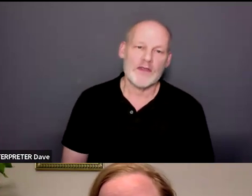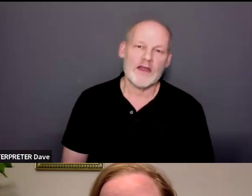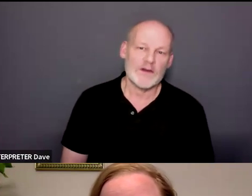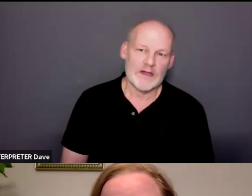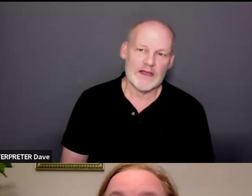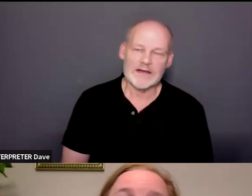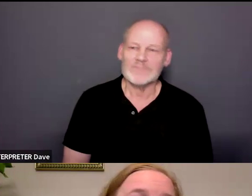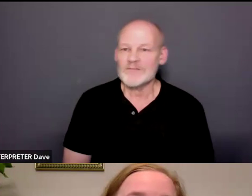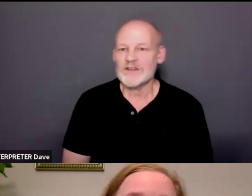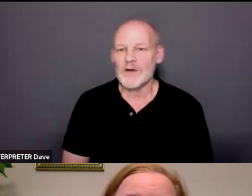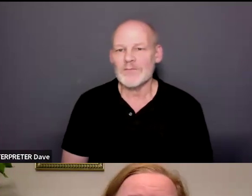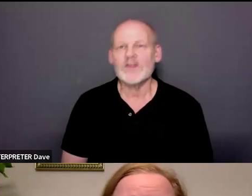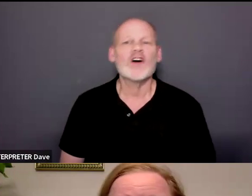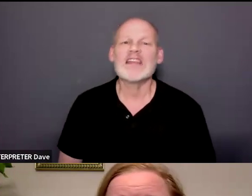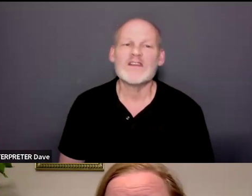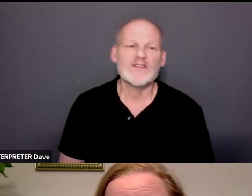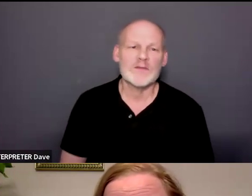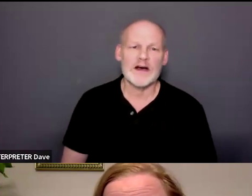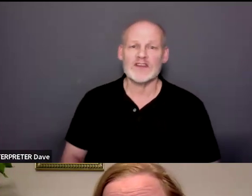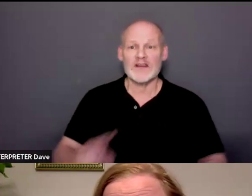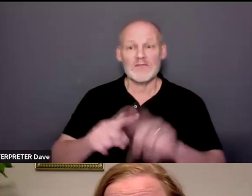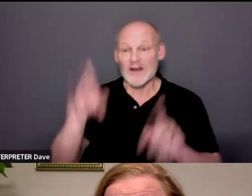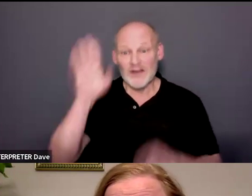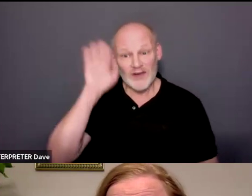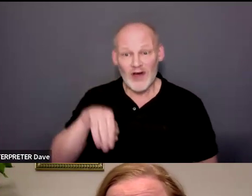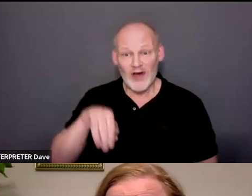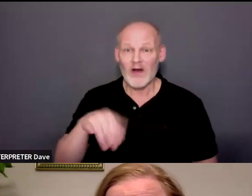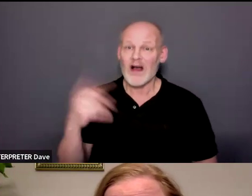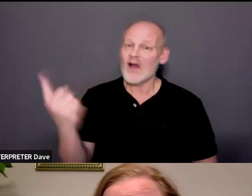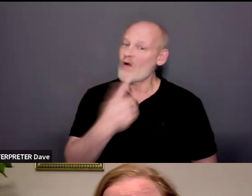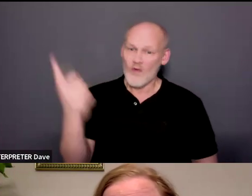good to know that I don't need it. So, as always, well, talk to your doctor.